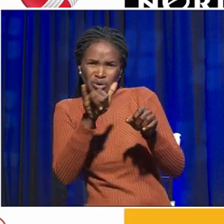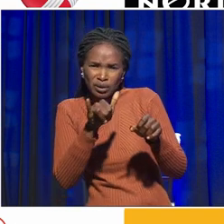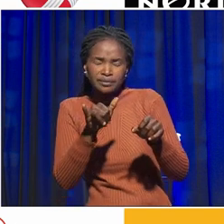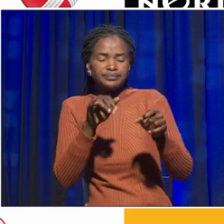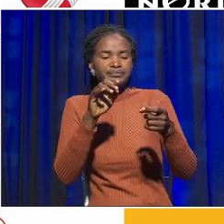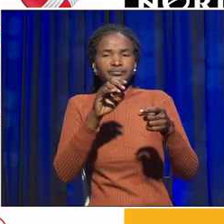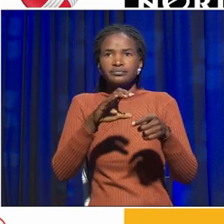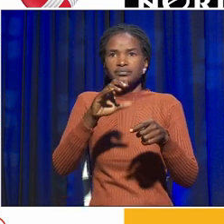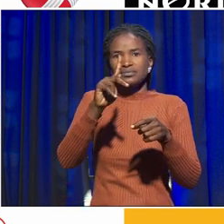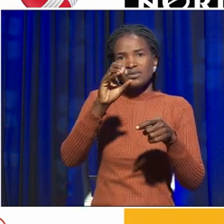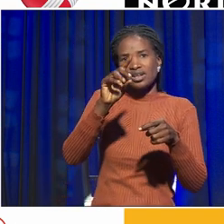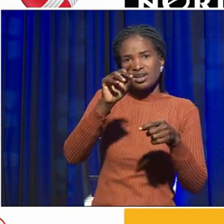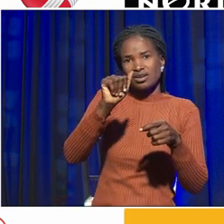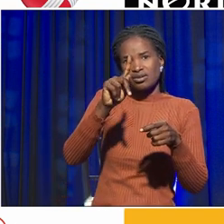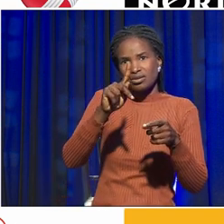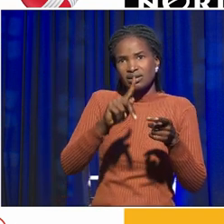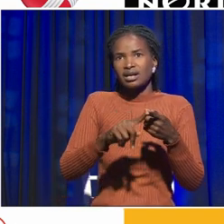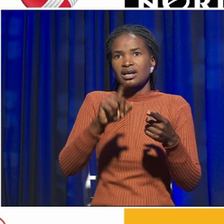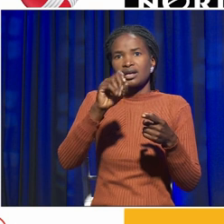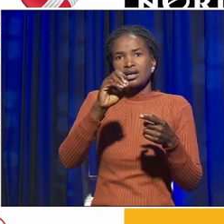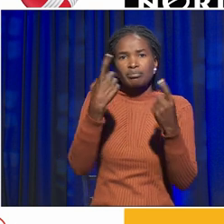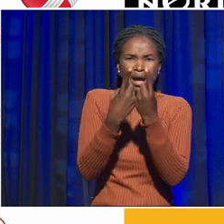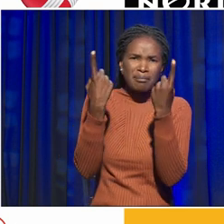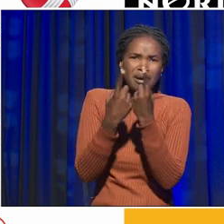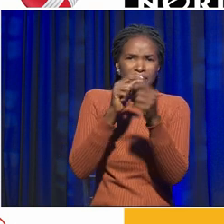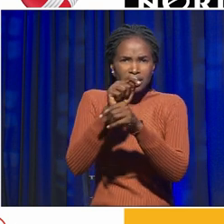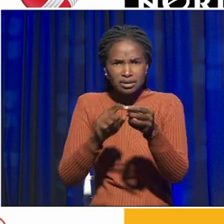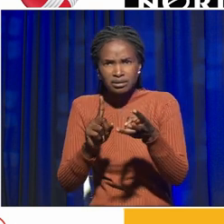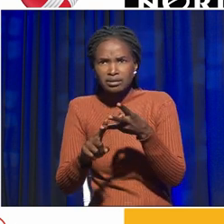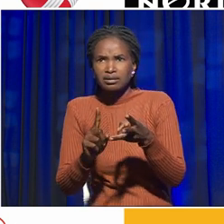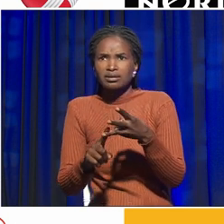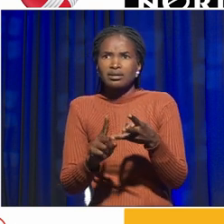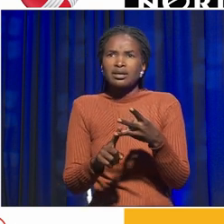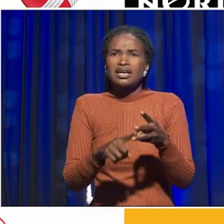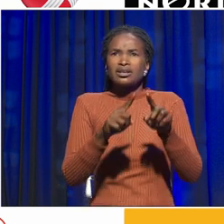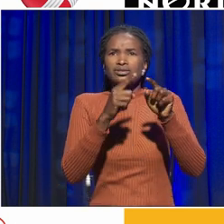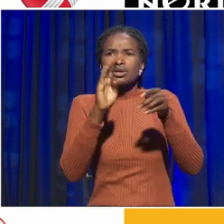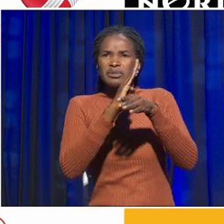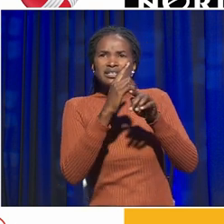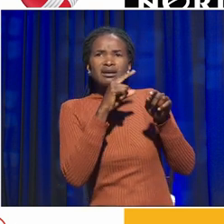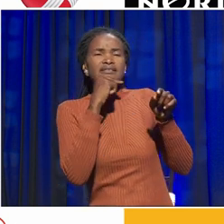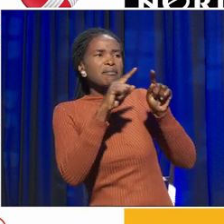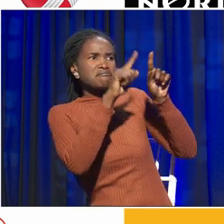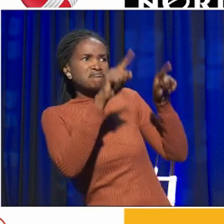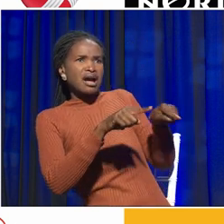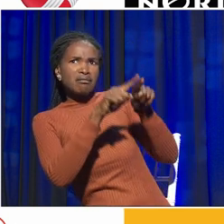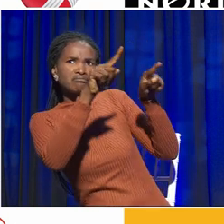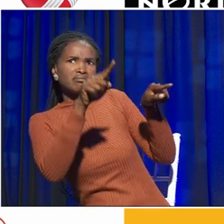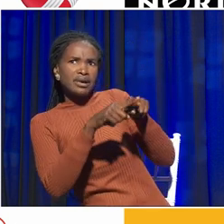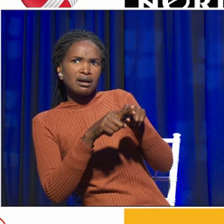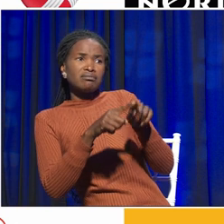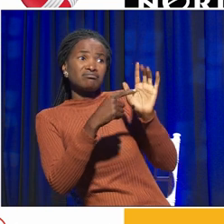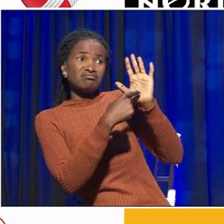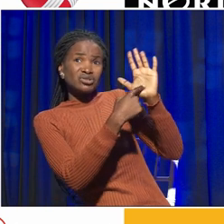your Kodak, Toys R Us, your National Geographic to a certain extent, Hitachi,